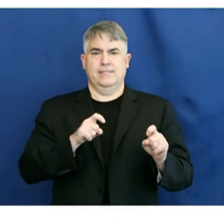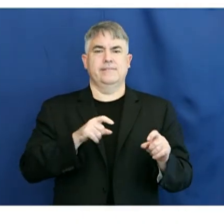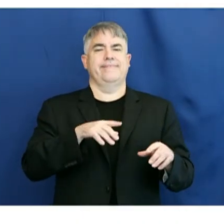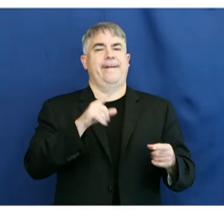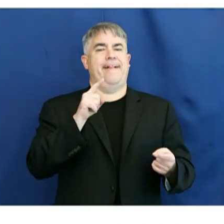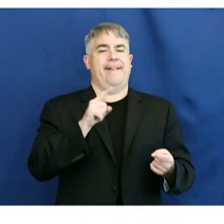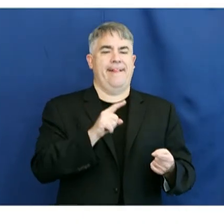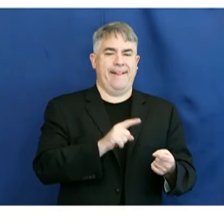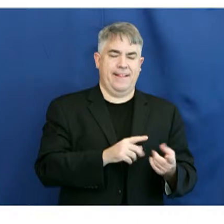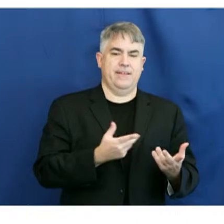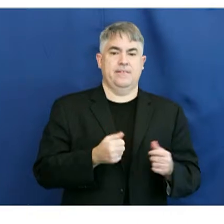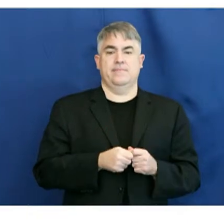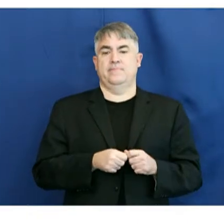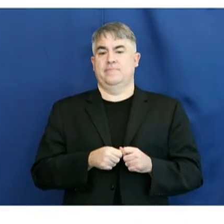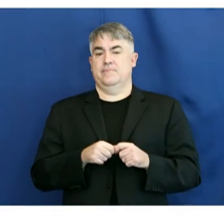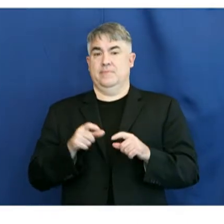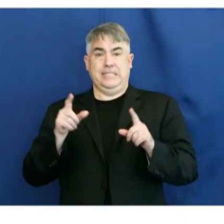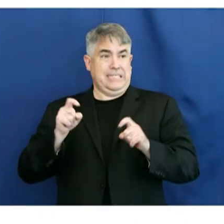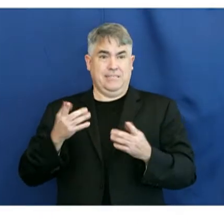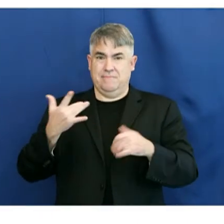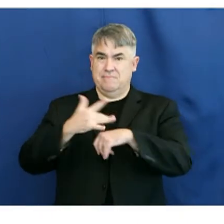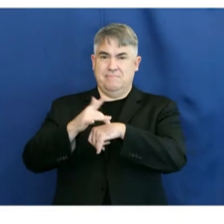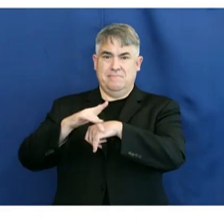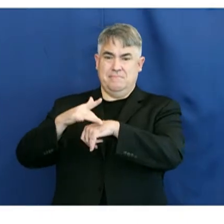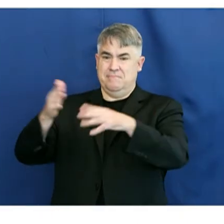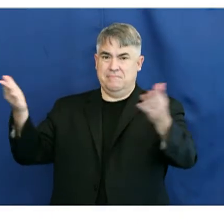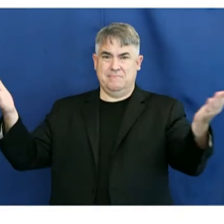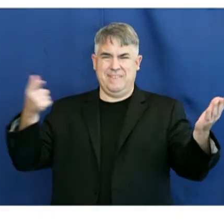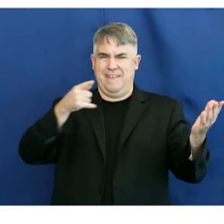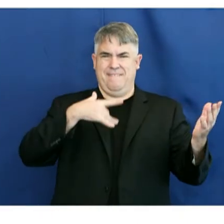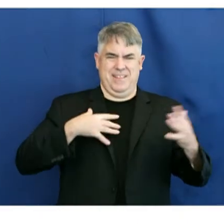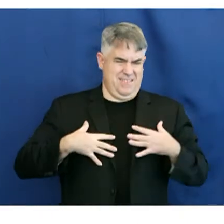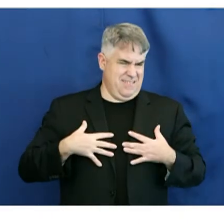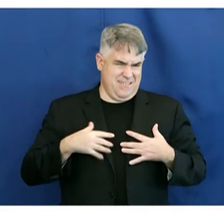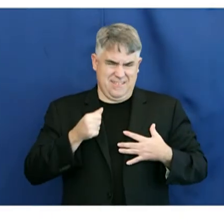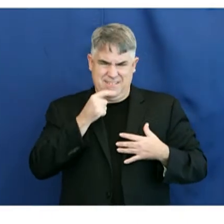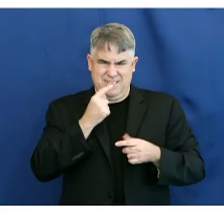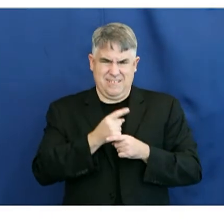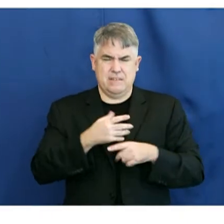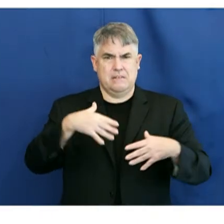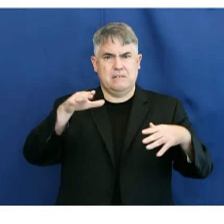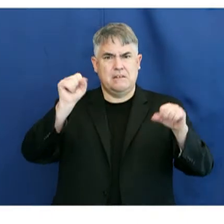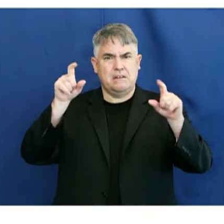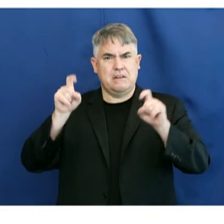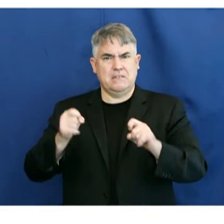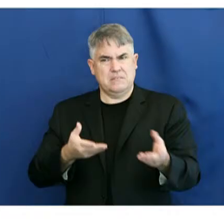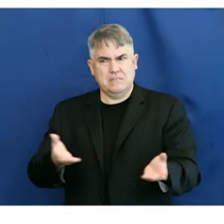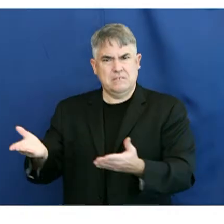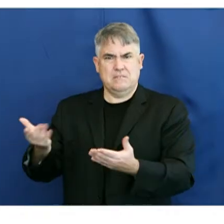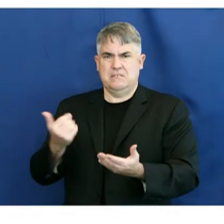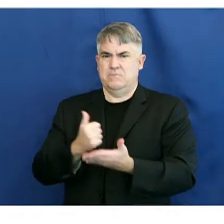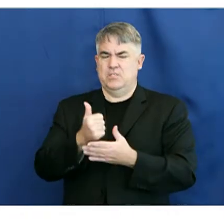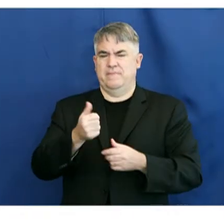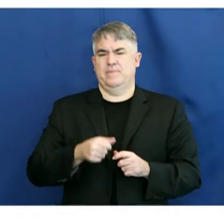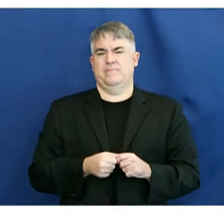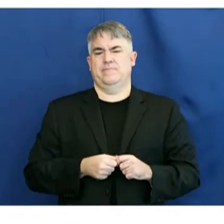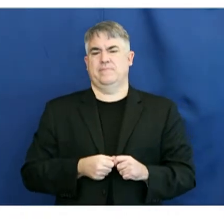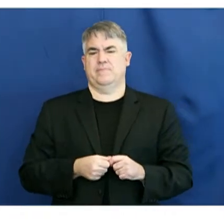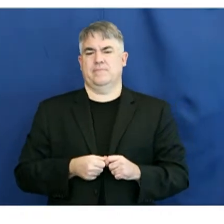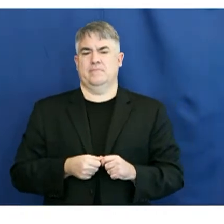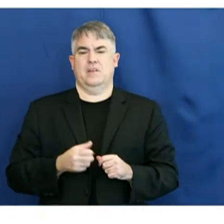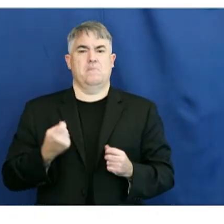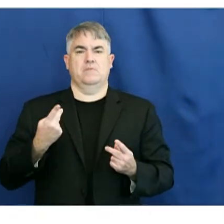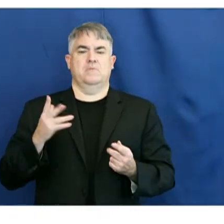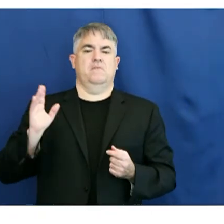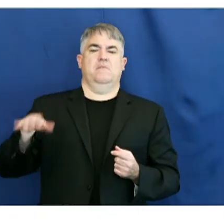availability of testing. Any San Diegan who wants a test, we continue to have a robust network of testing sites available. There is just less demand